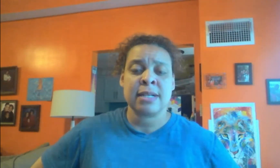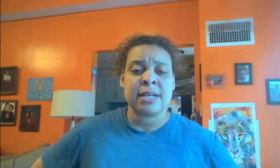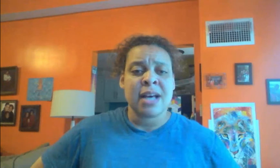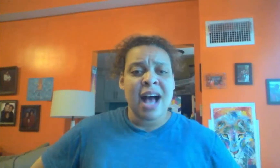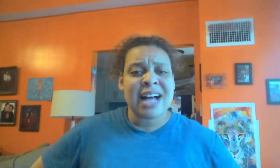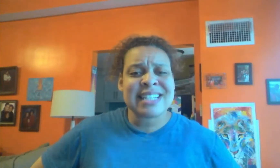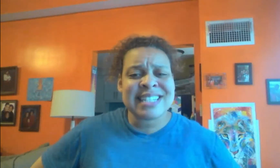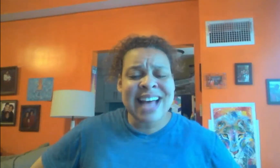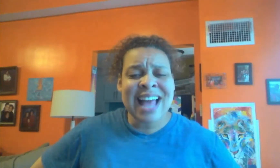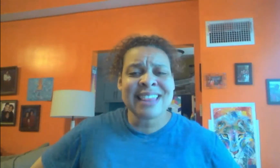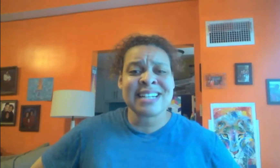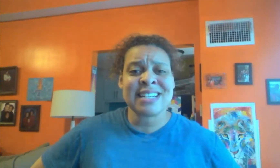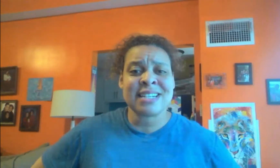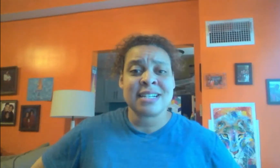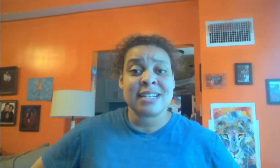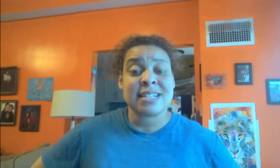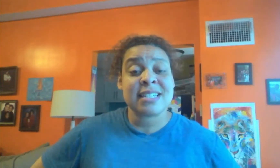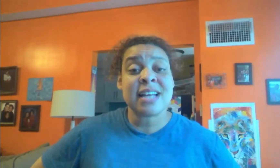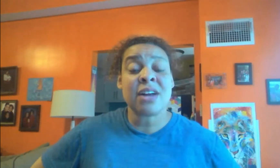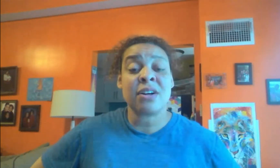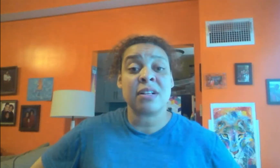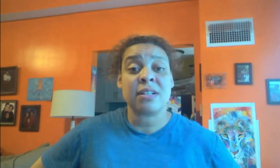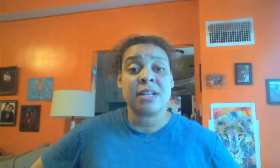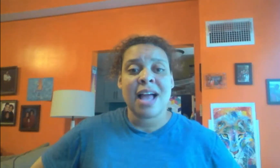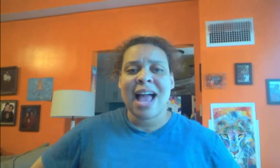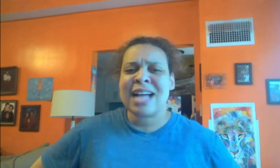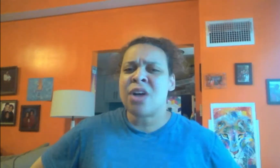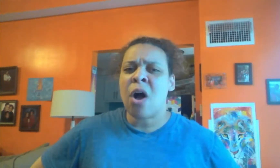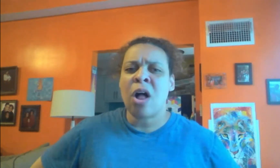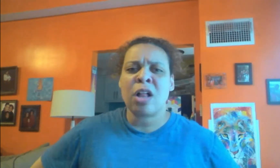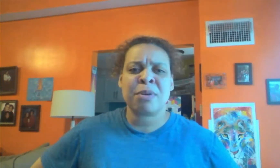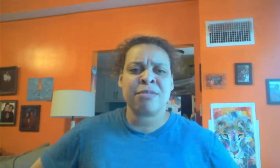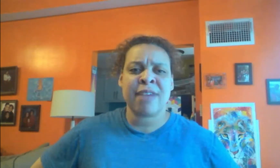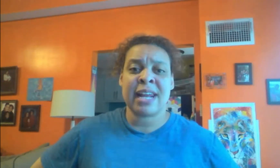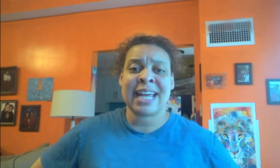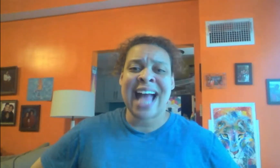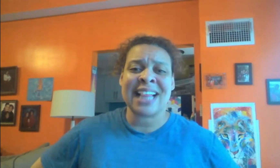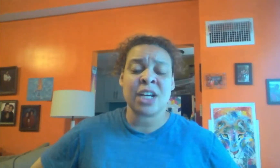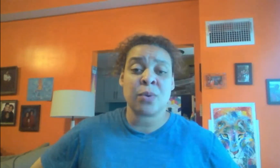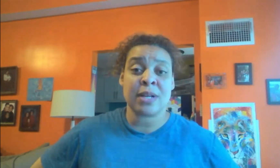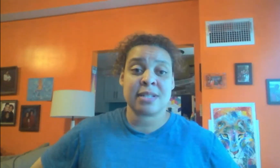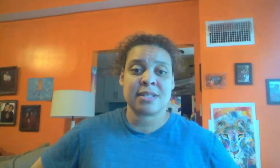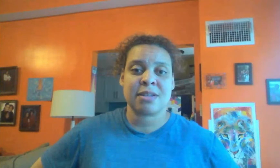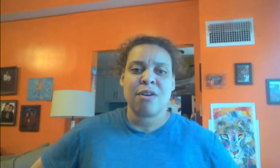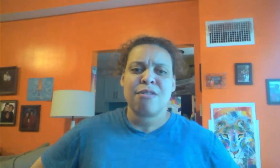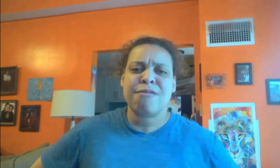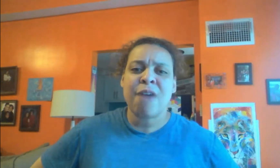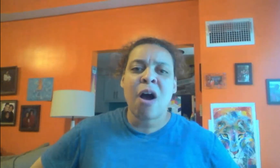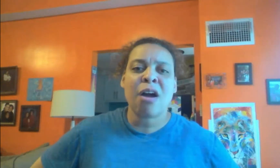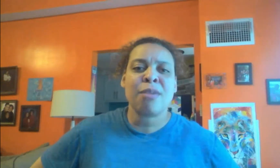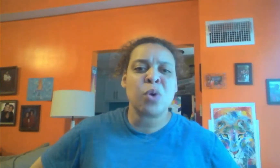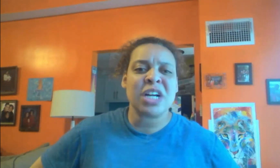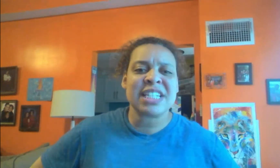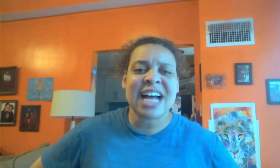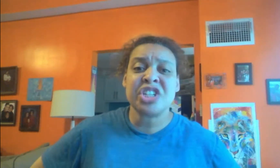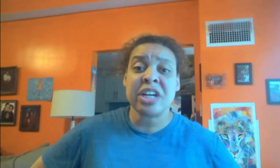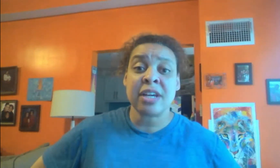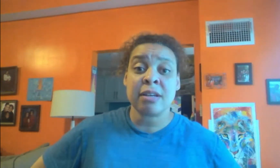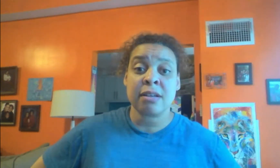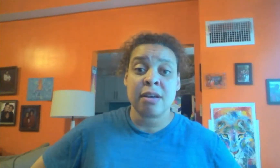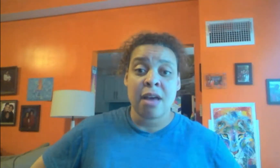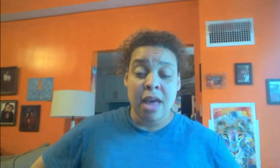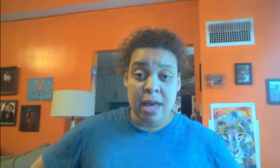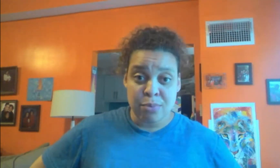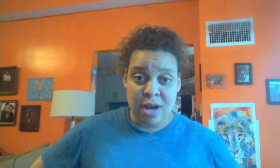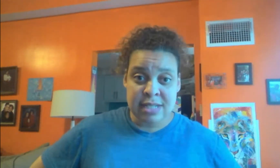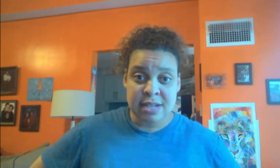dead a silent, subtle, and all-pervading eloquence, far more